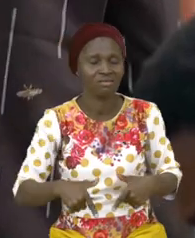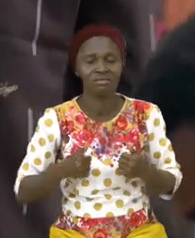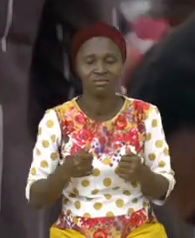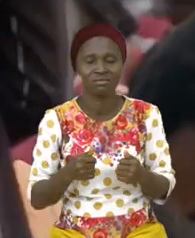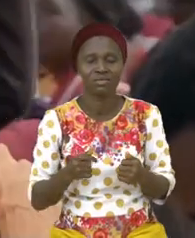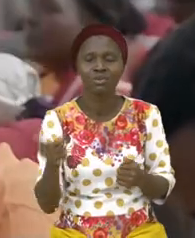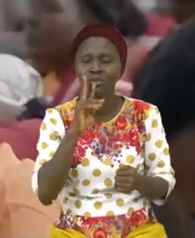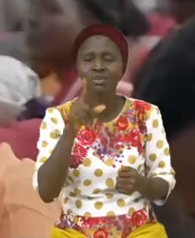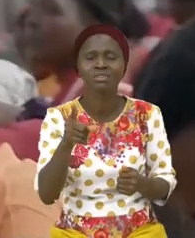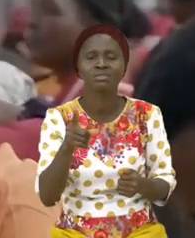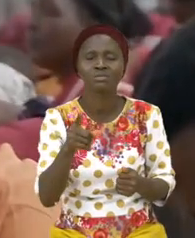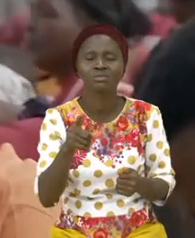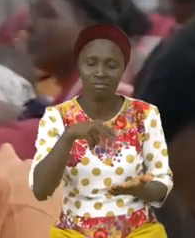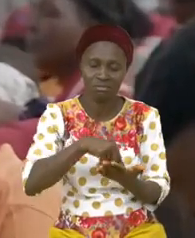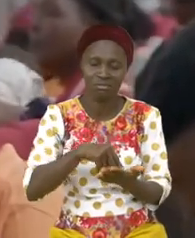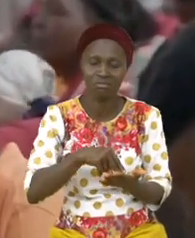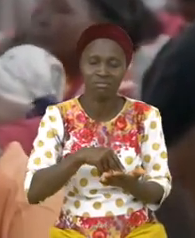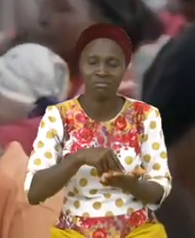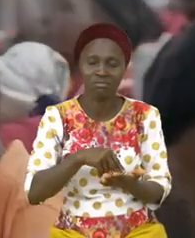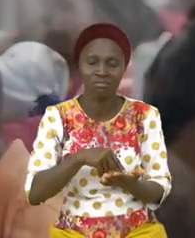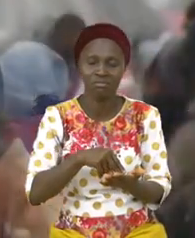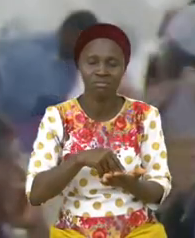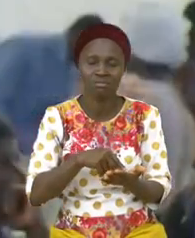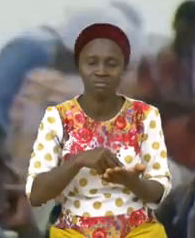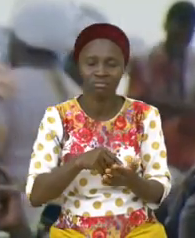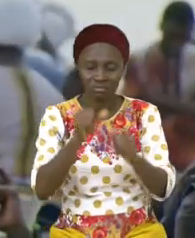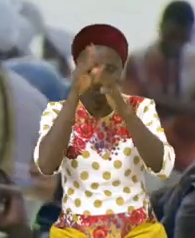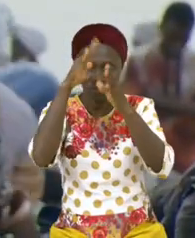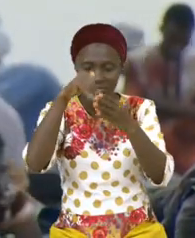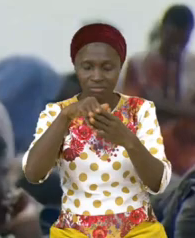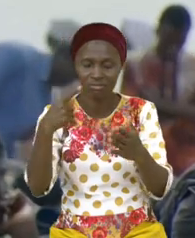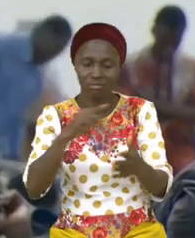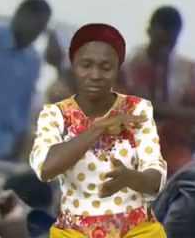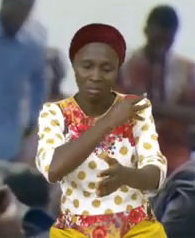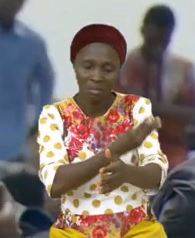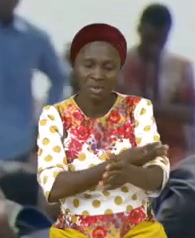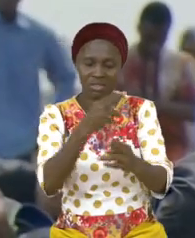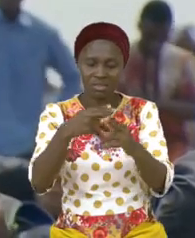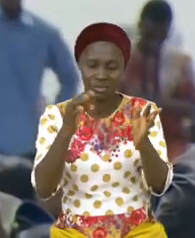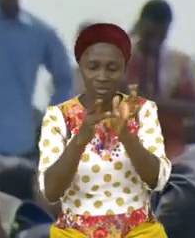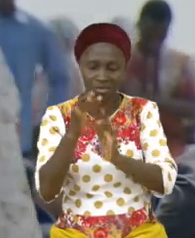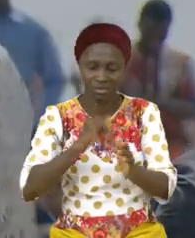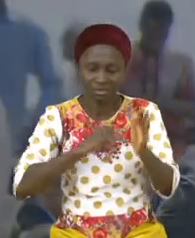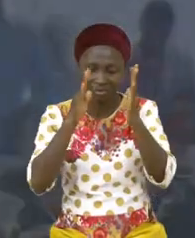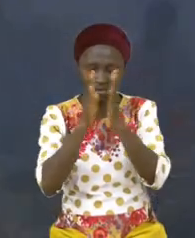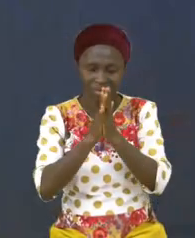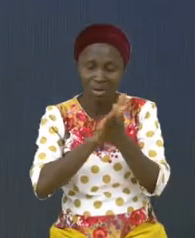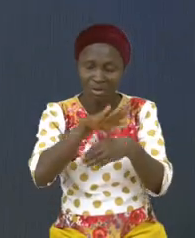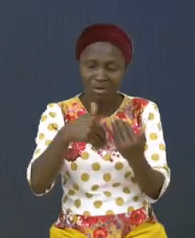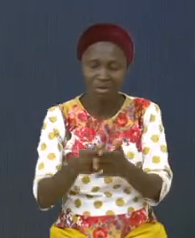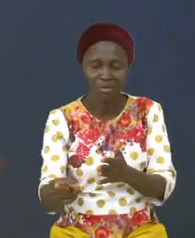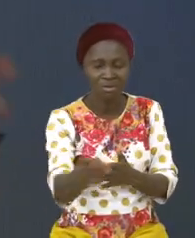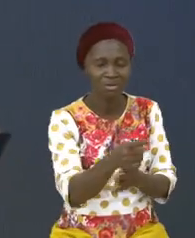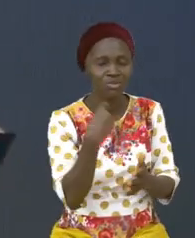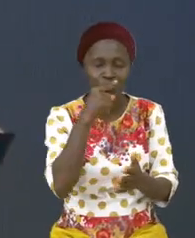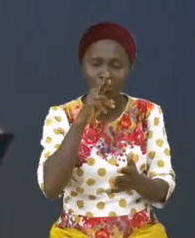there. I'm going to pray with you now. Father, in the mighty name of Jesus, I pray all these who have raised